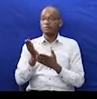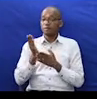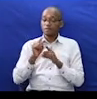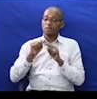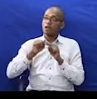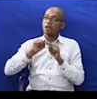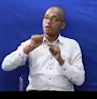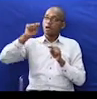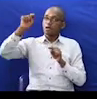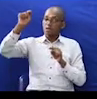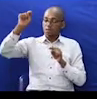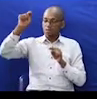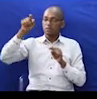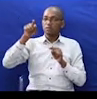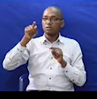side represents the